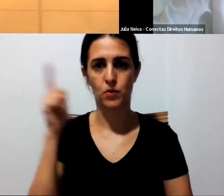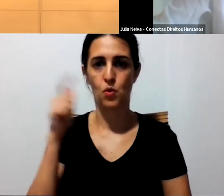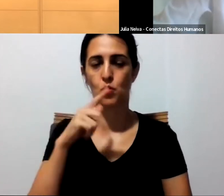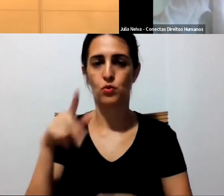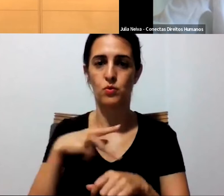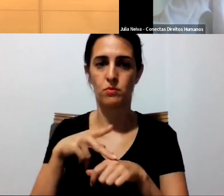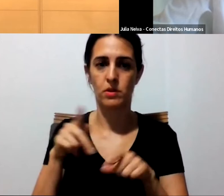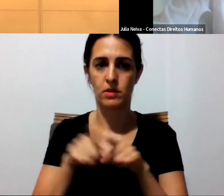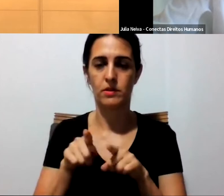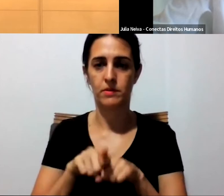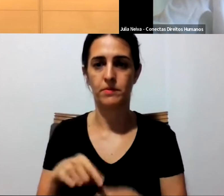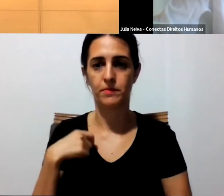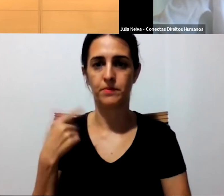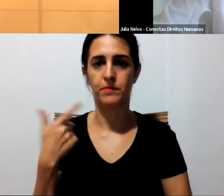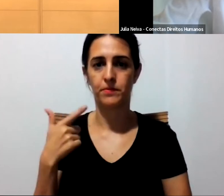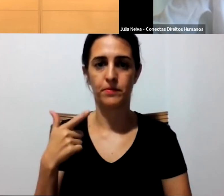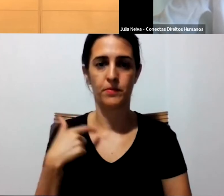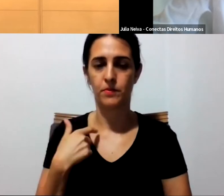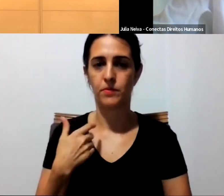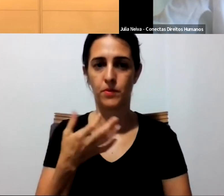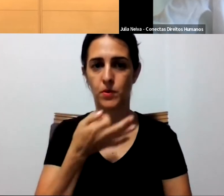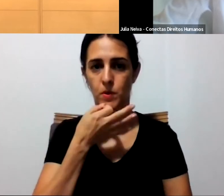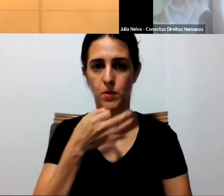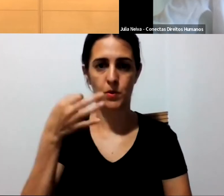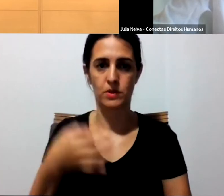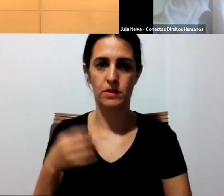but we'll have to see that along the way.